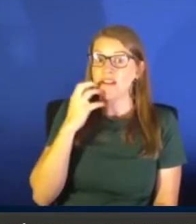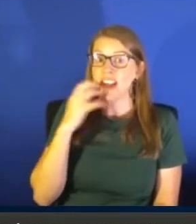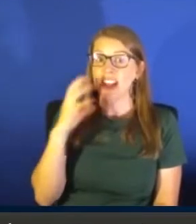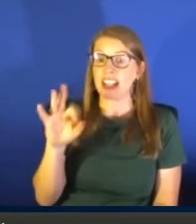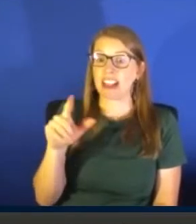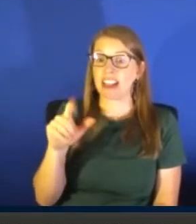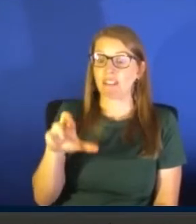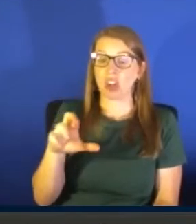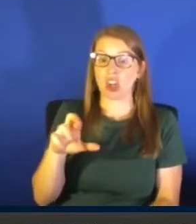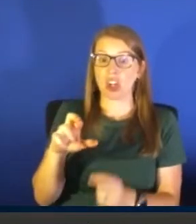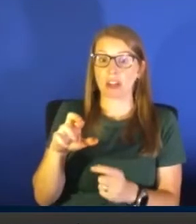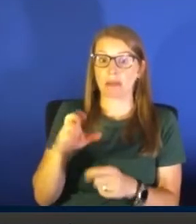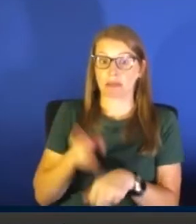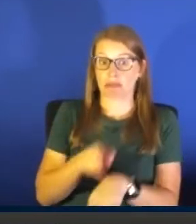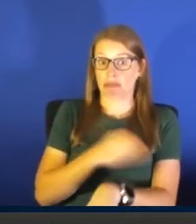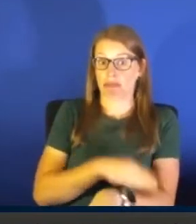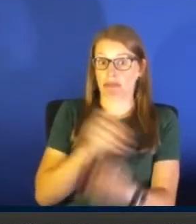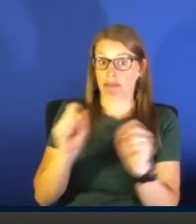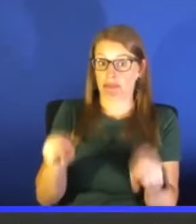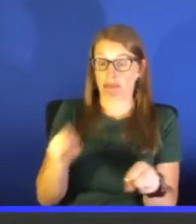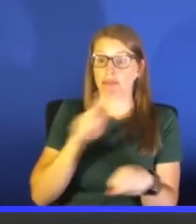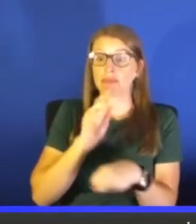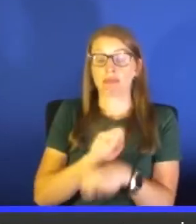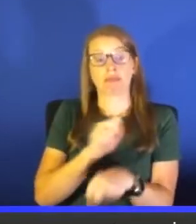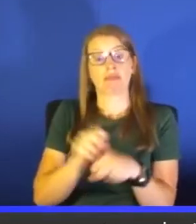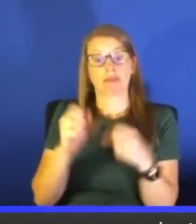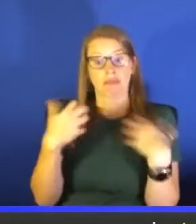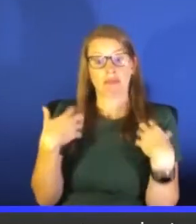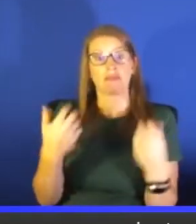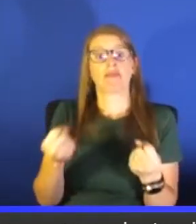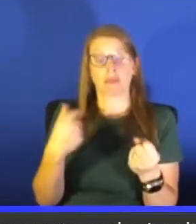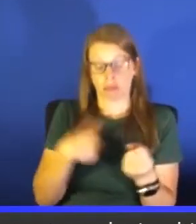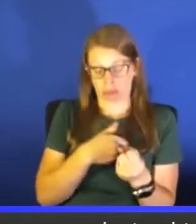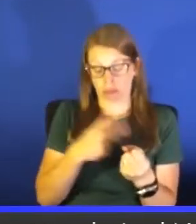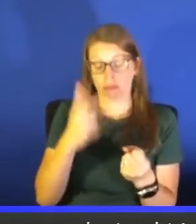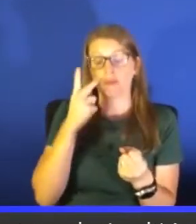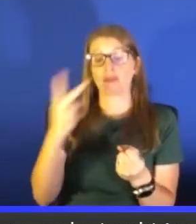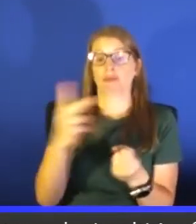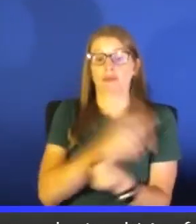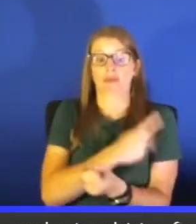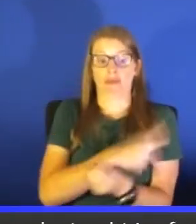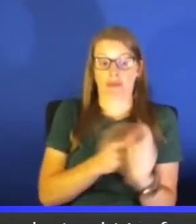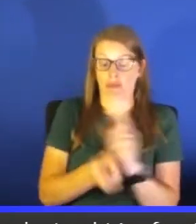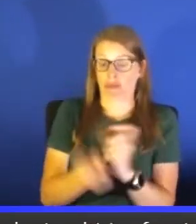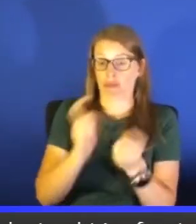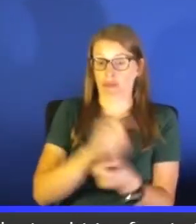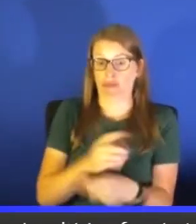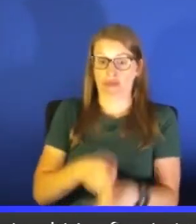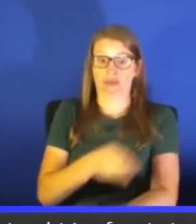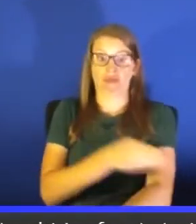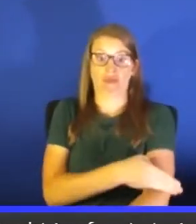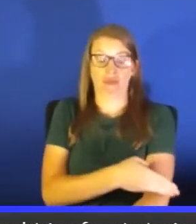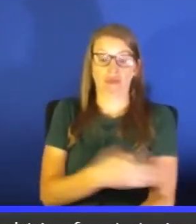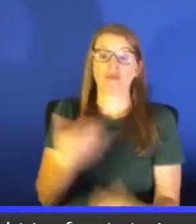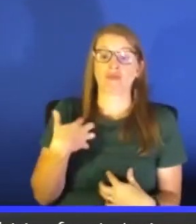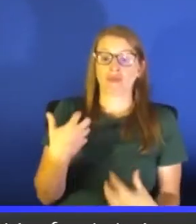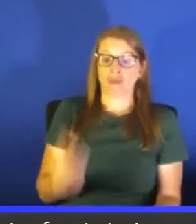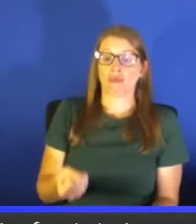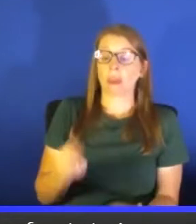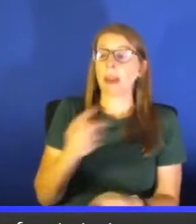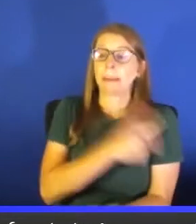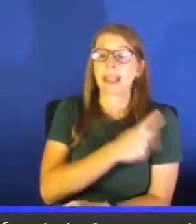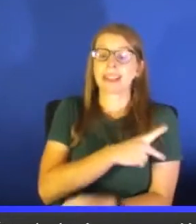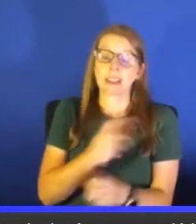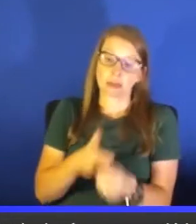reversible? Actually, it is. So we do see patients where they turn things around, and so obviously we need patients to adhere to a healthy diet coupled